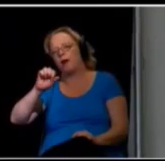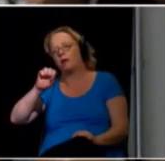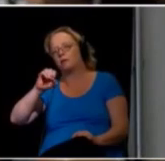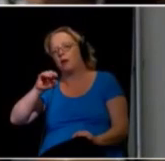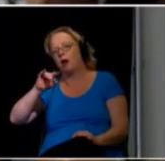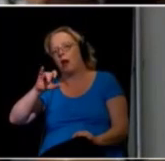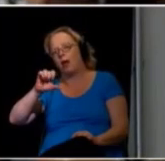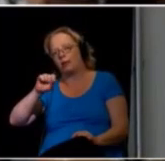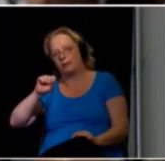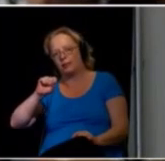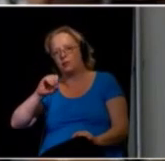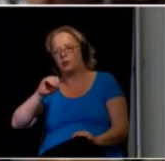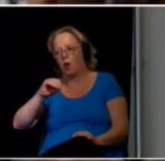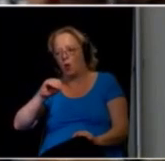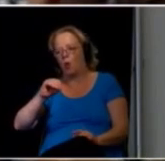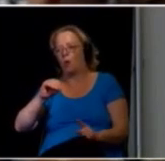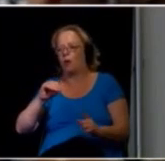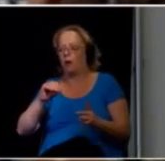on the sensor front.